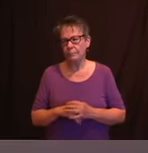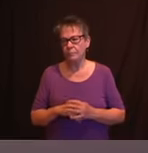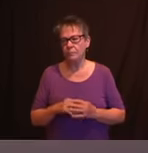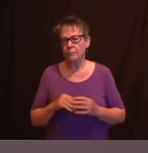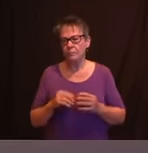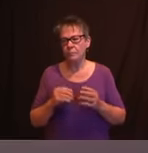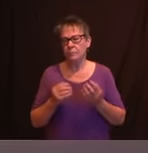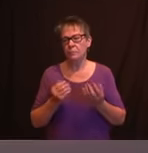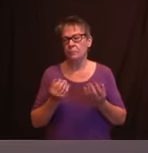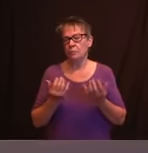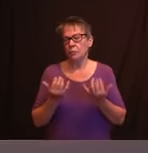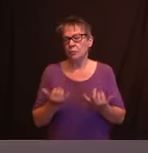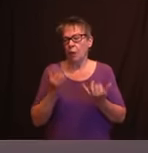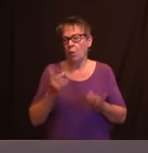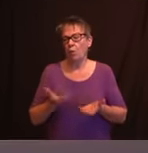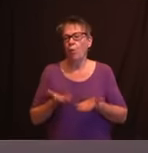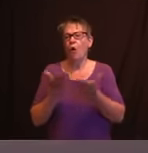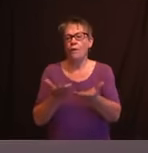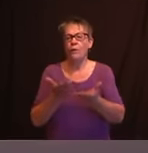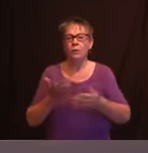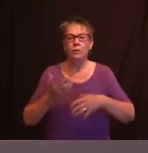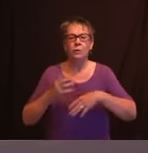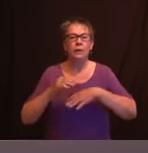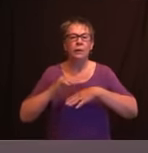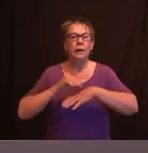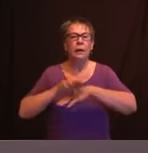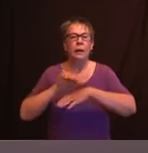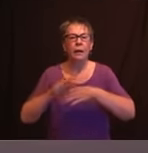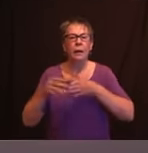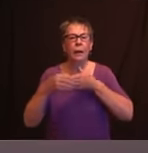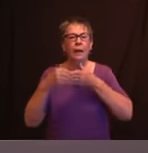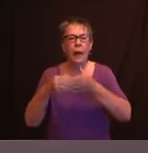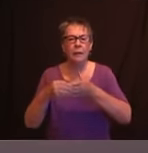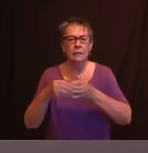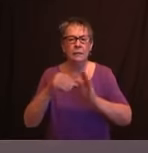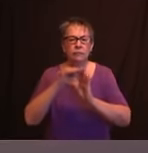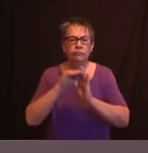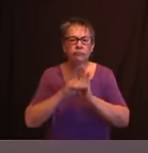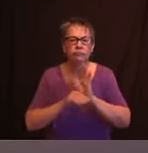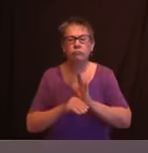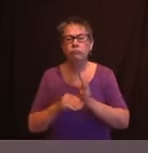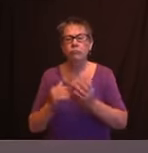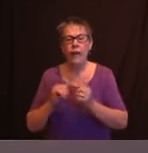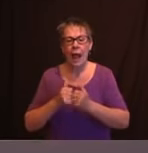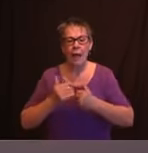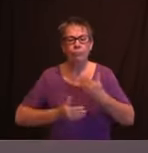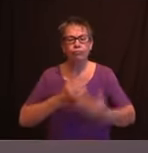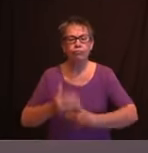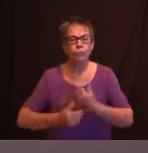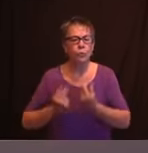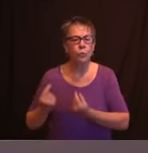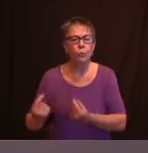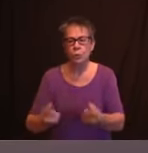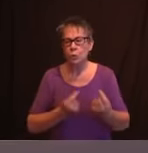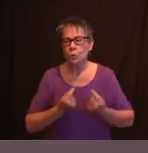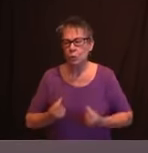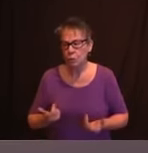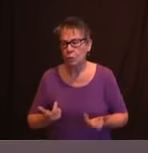But the specific question about guidance for municipalities, we like the idea as long as it's done